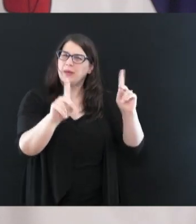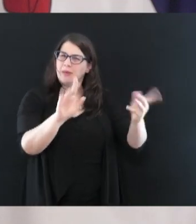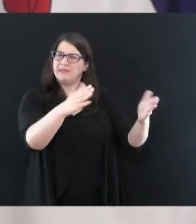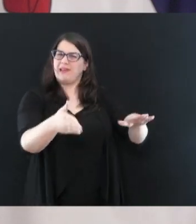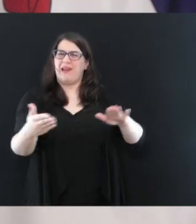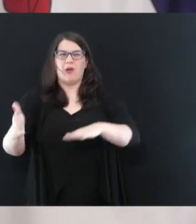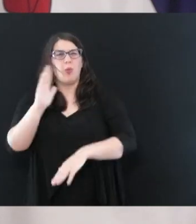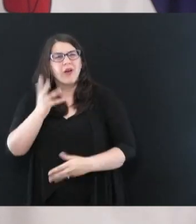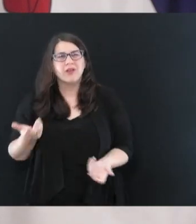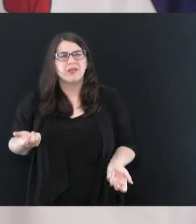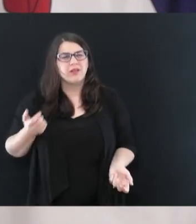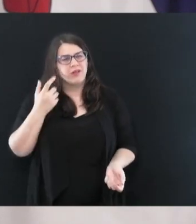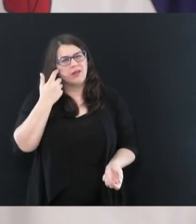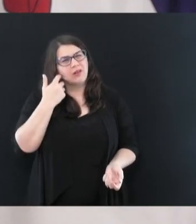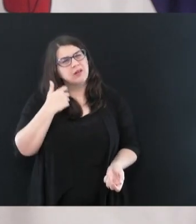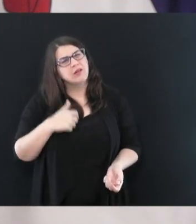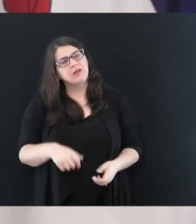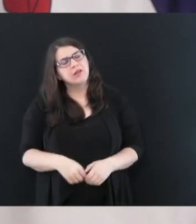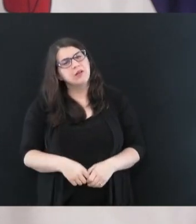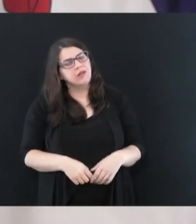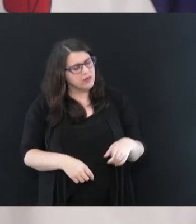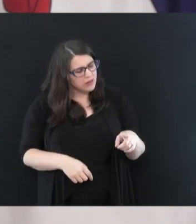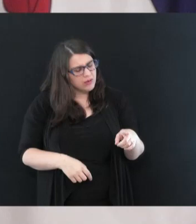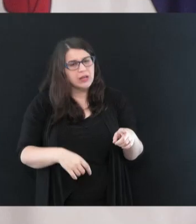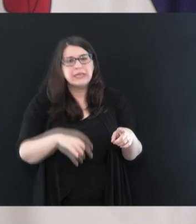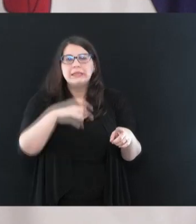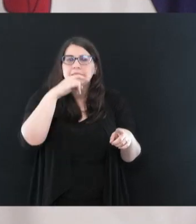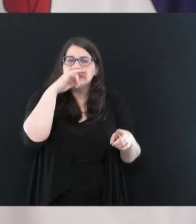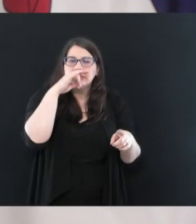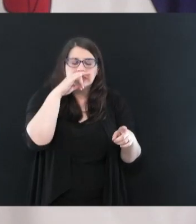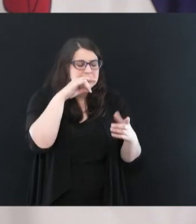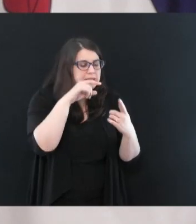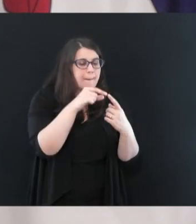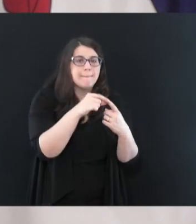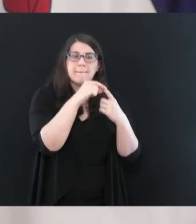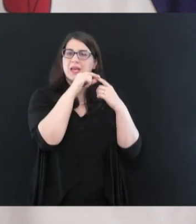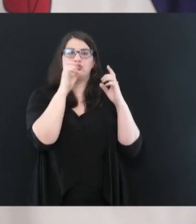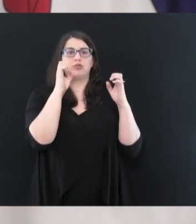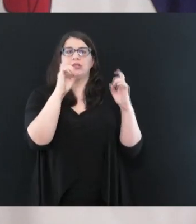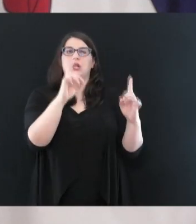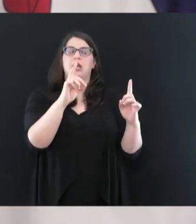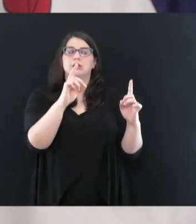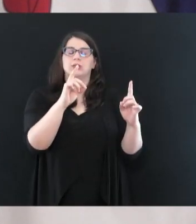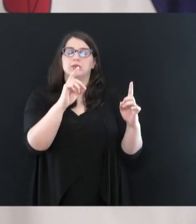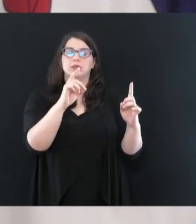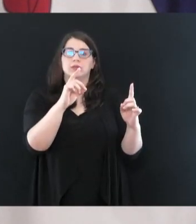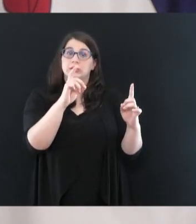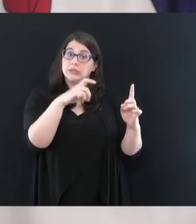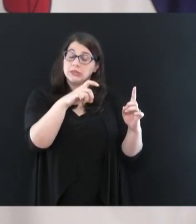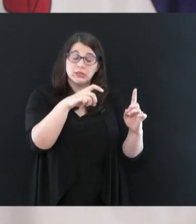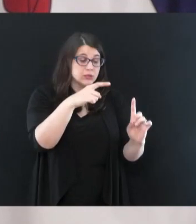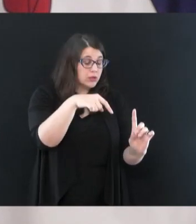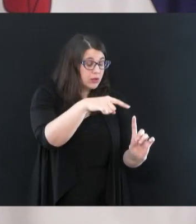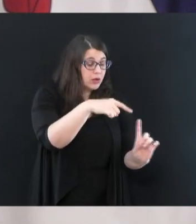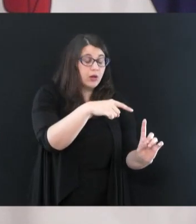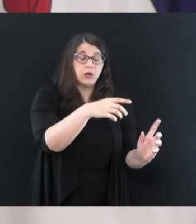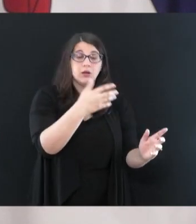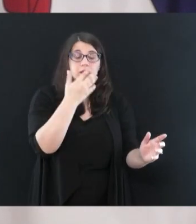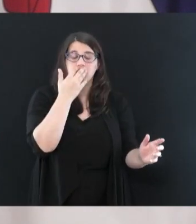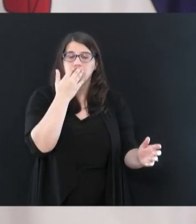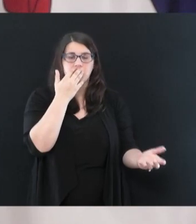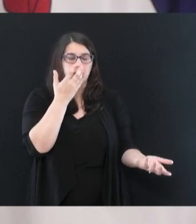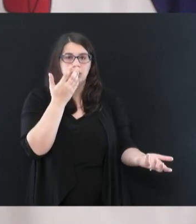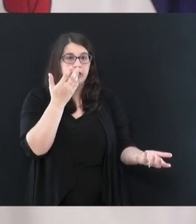mean, you think about all the kids that are special ed kids or whatever it may be, and need to school